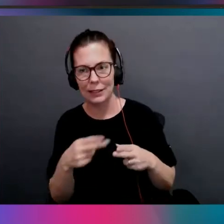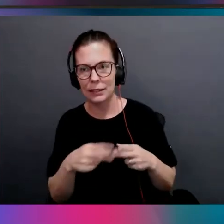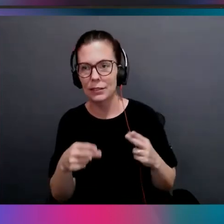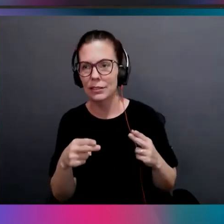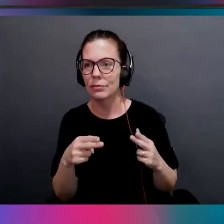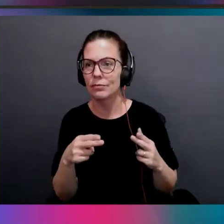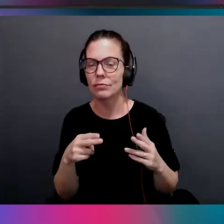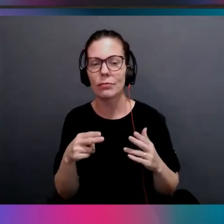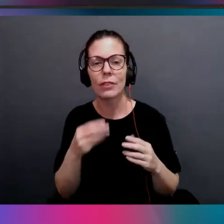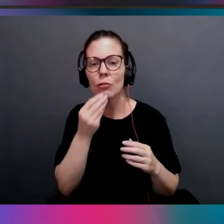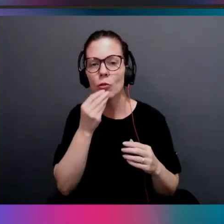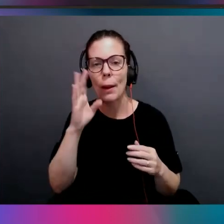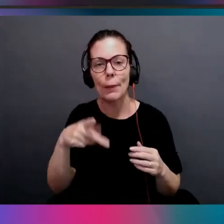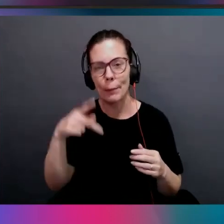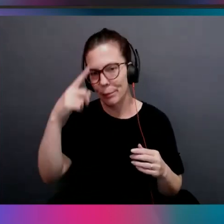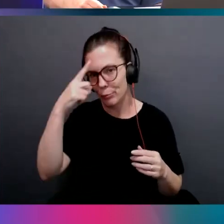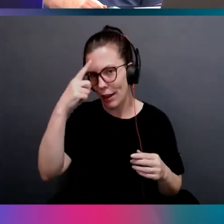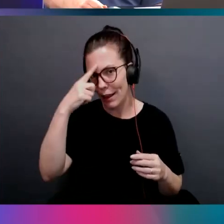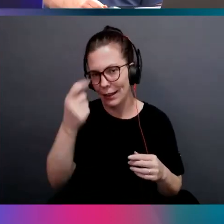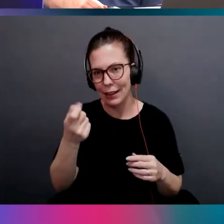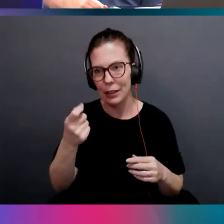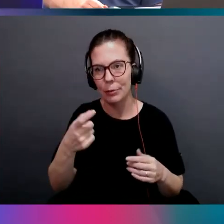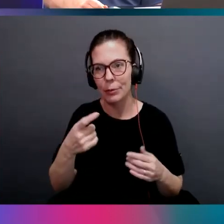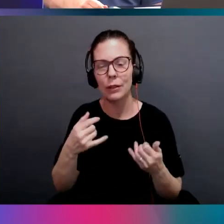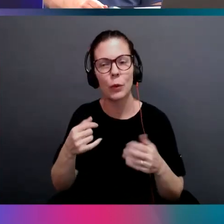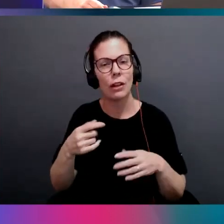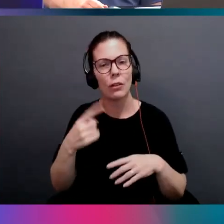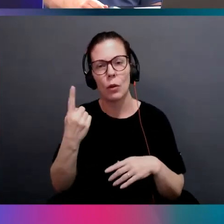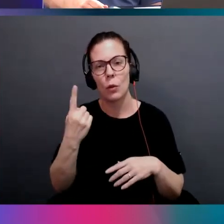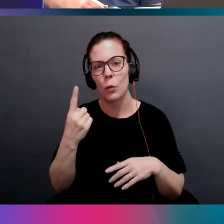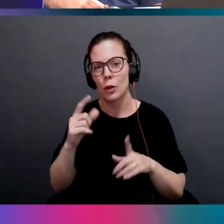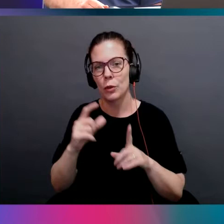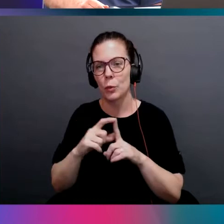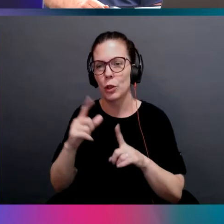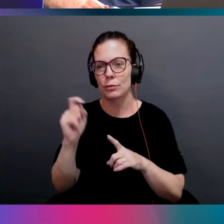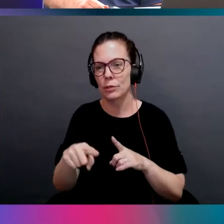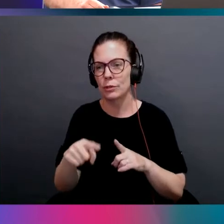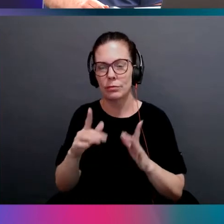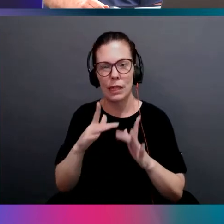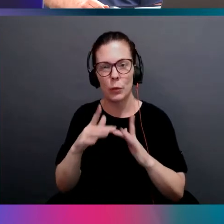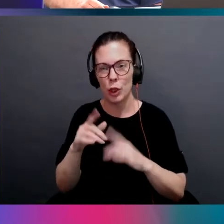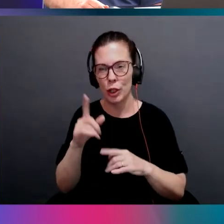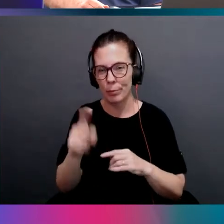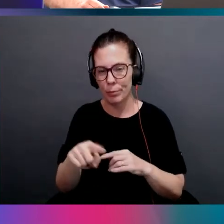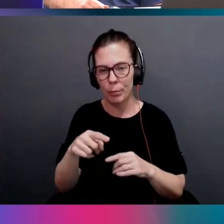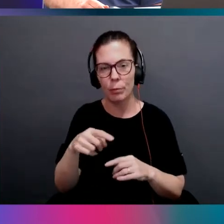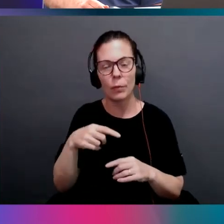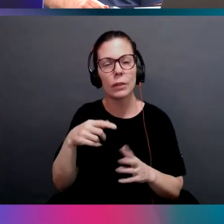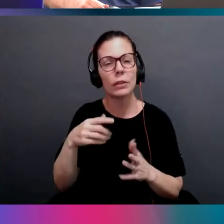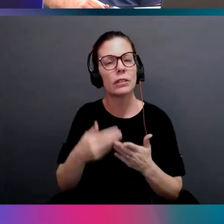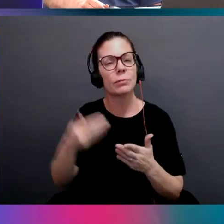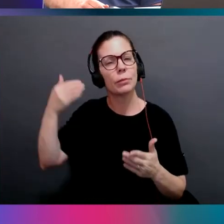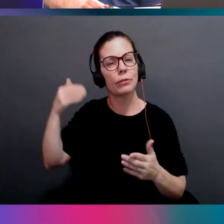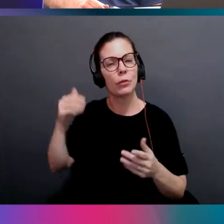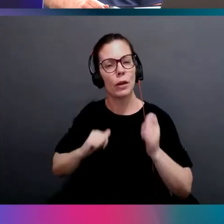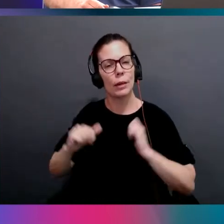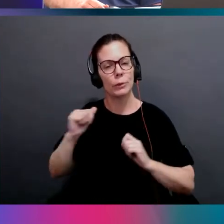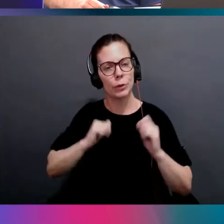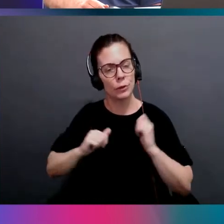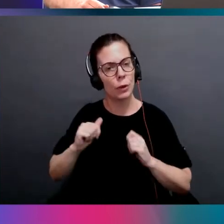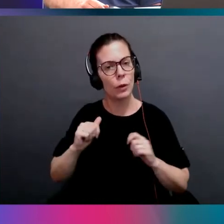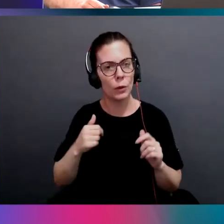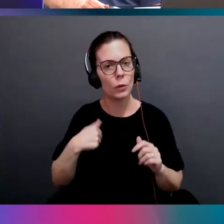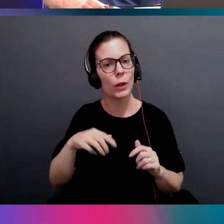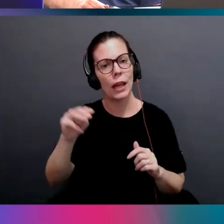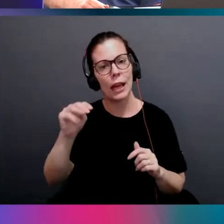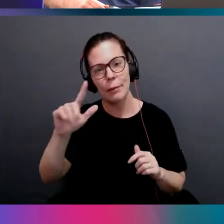up the brains here, we're going to just do a real quick one more poll here, just kind of going back to some of the episodes we've done in the past. We've done the ML